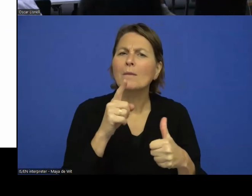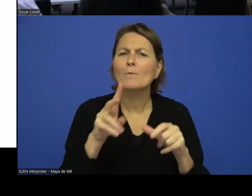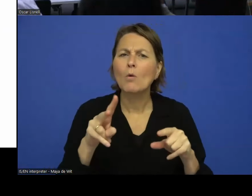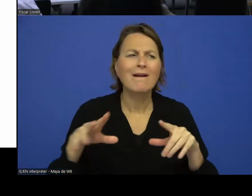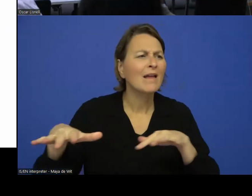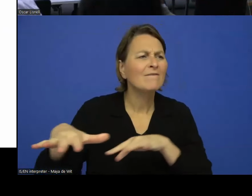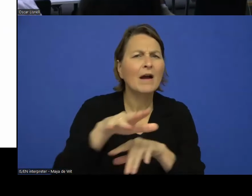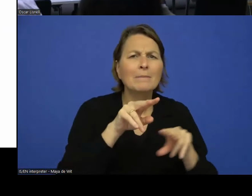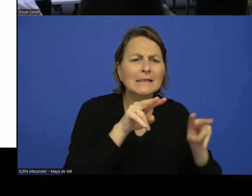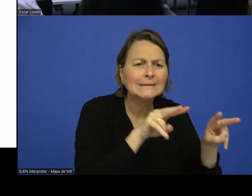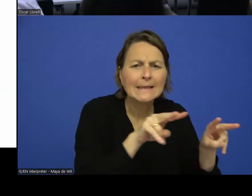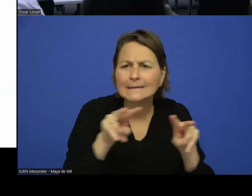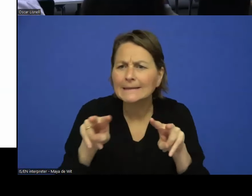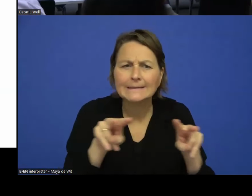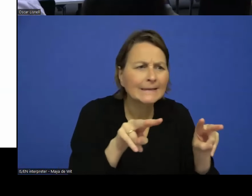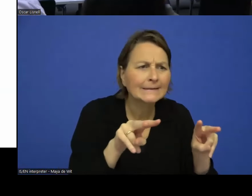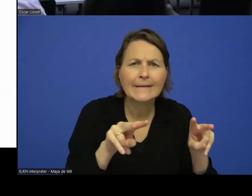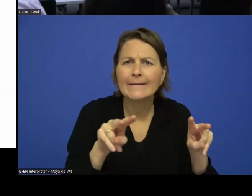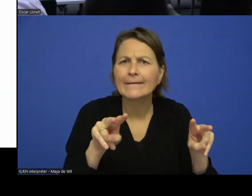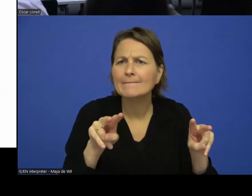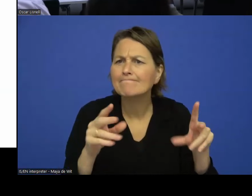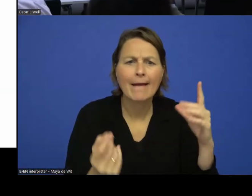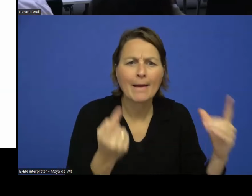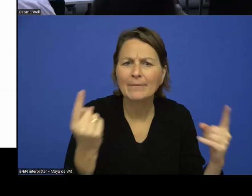see what's happening around us,